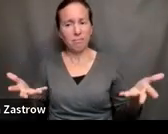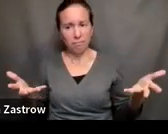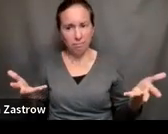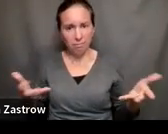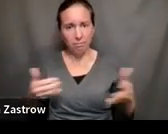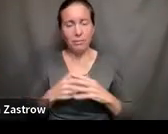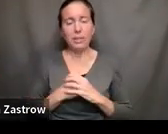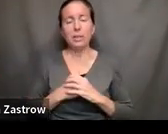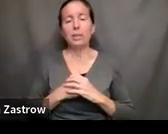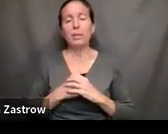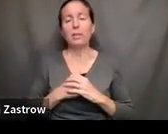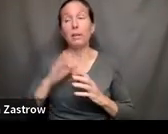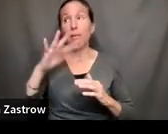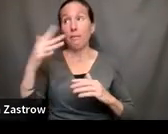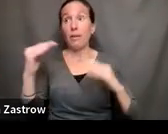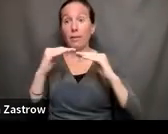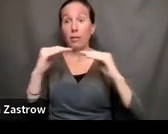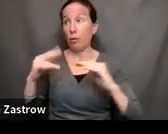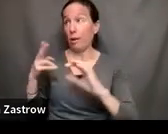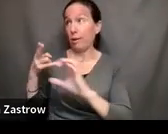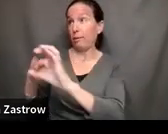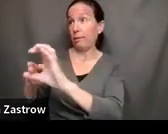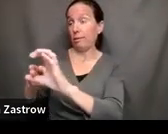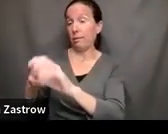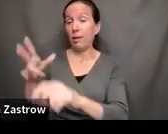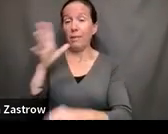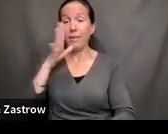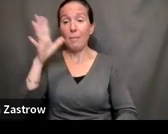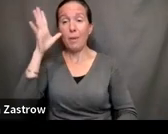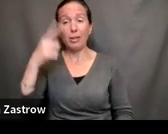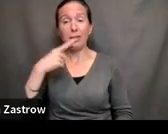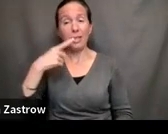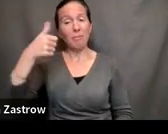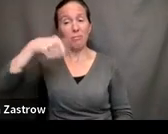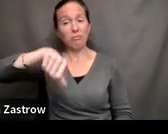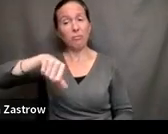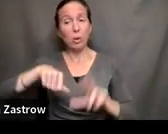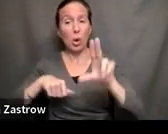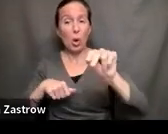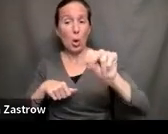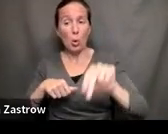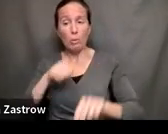And when he was going into 5th grade, his parents rejected the IEP and